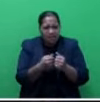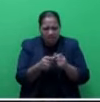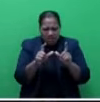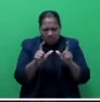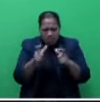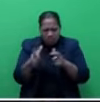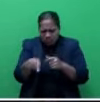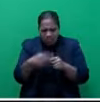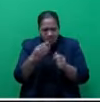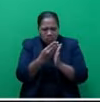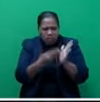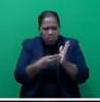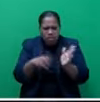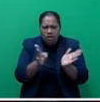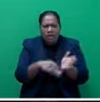Monday.